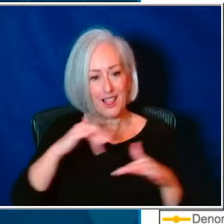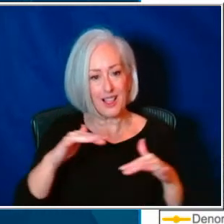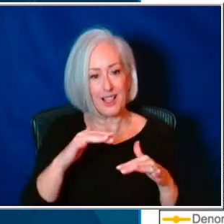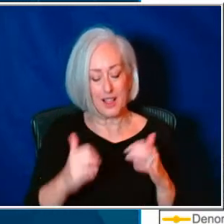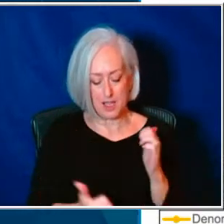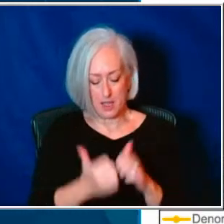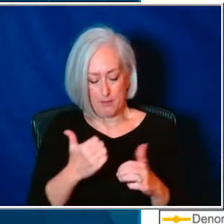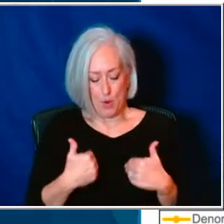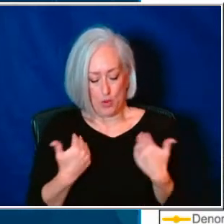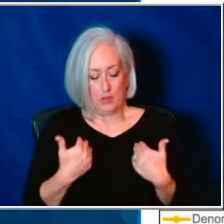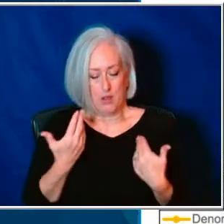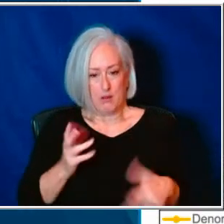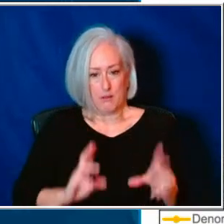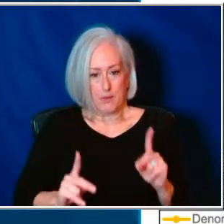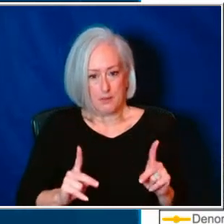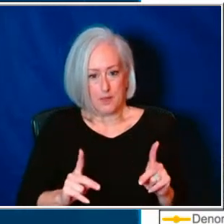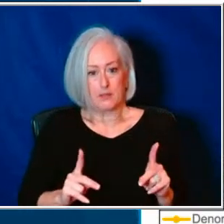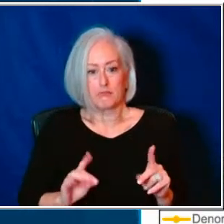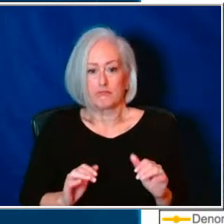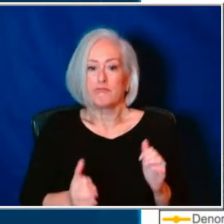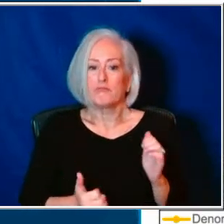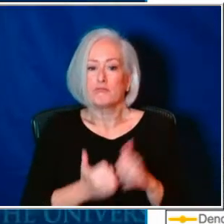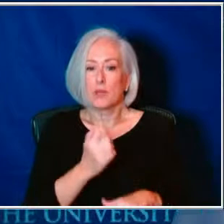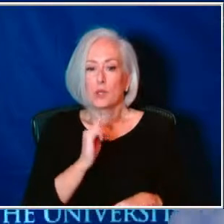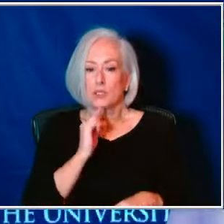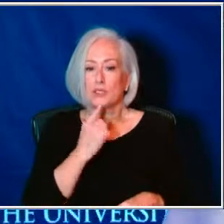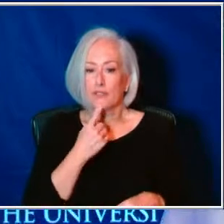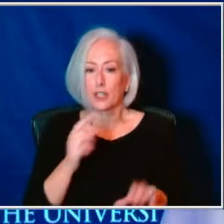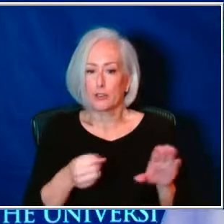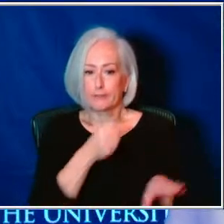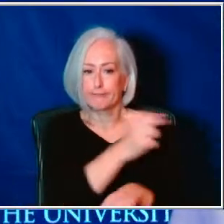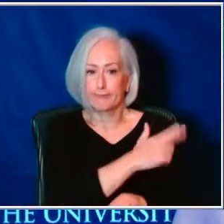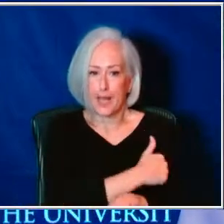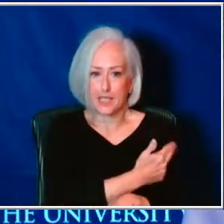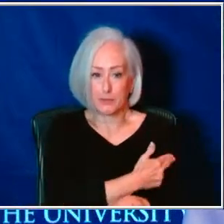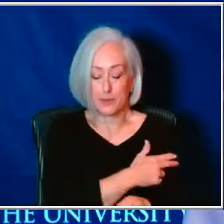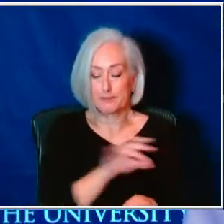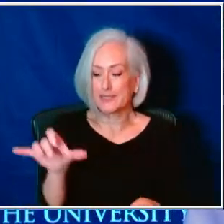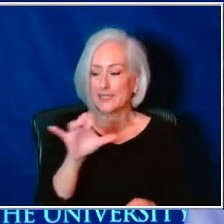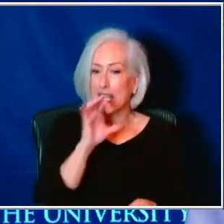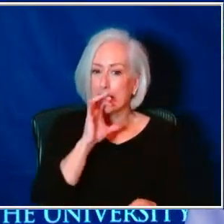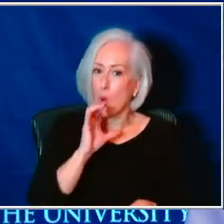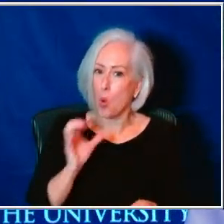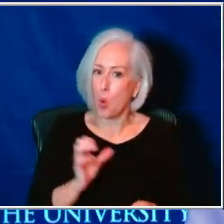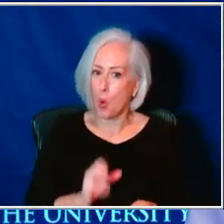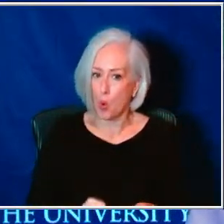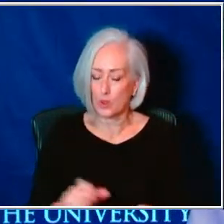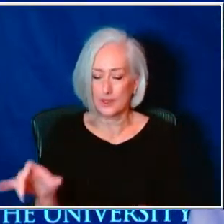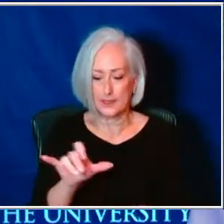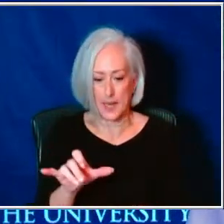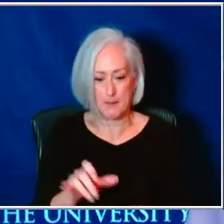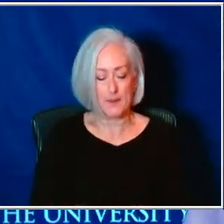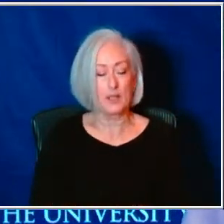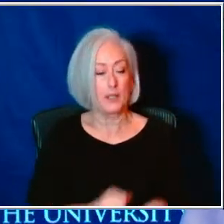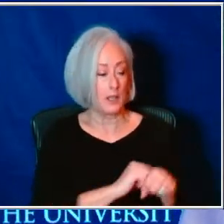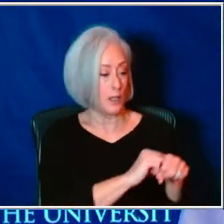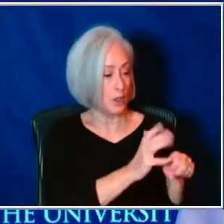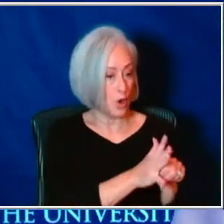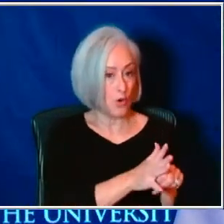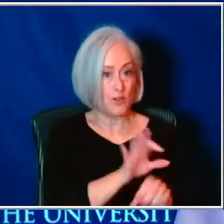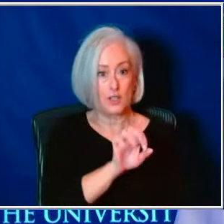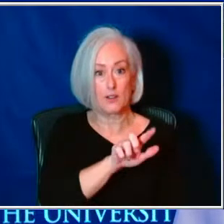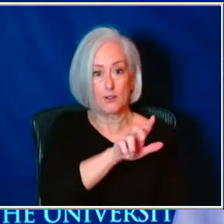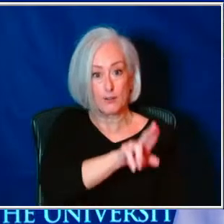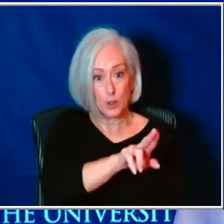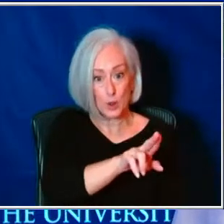severe outcomes, as are the elderly. And so it is a concern because unlike COVID and influenza, there is no vaccine currently,